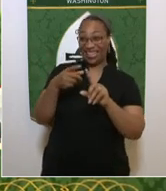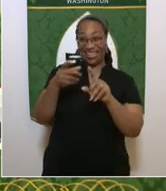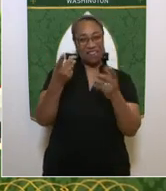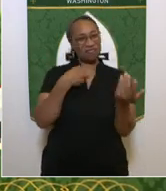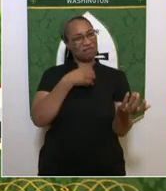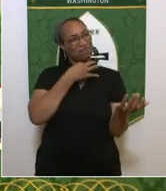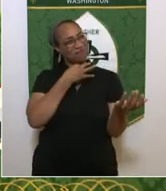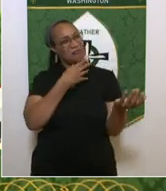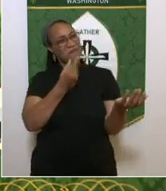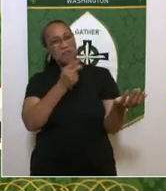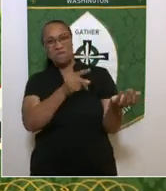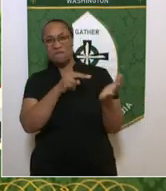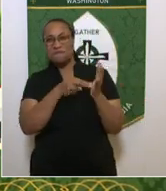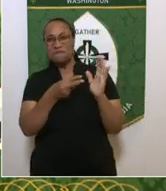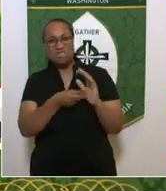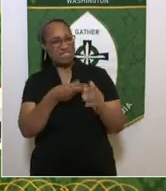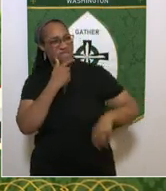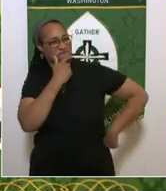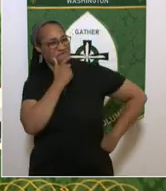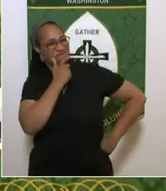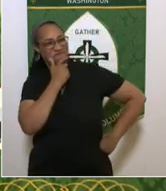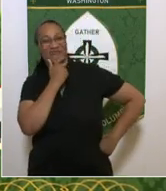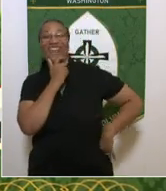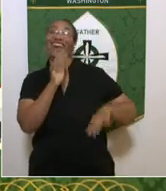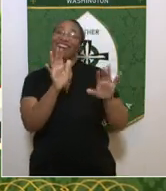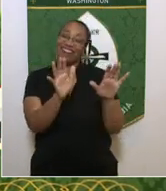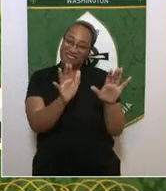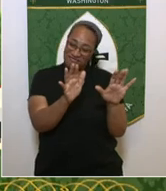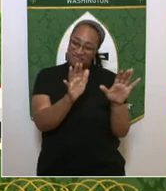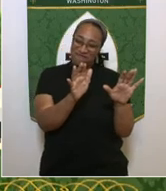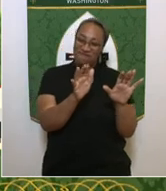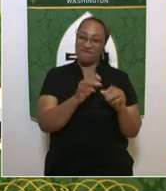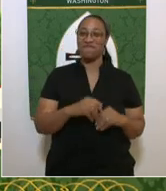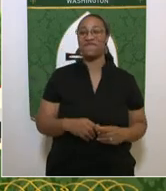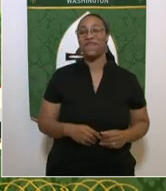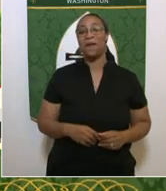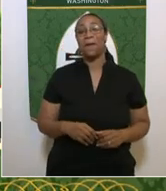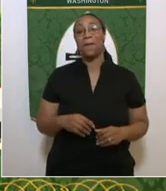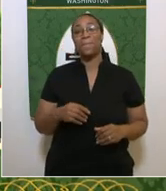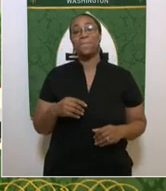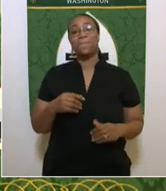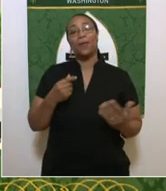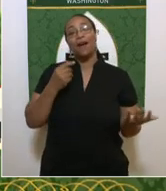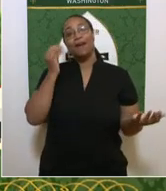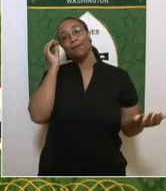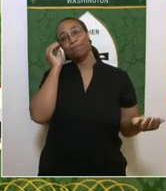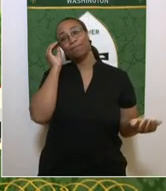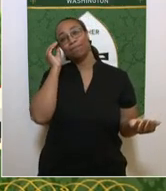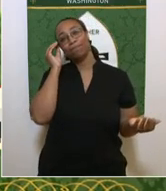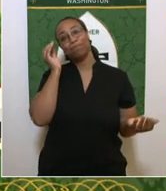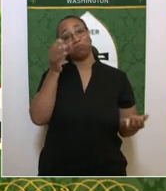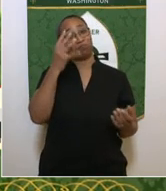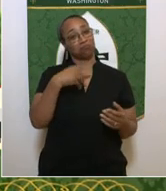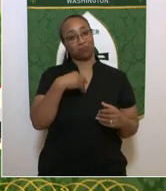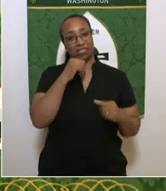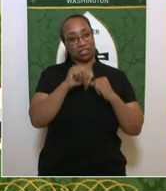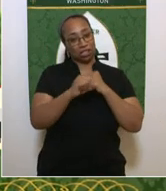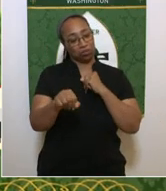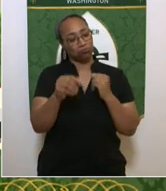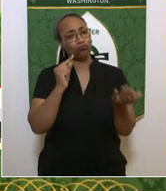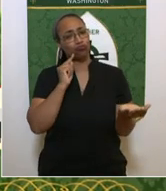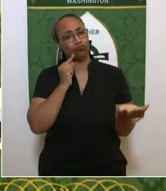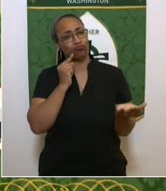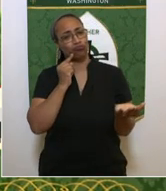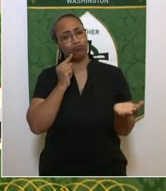But let me put it this way, and I say this without exaggeration. I believe I have the best job